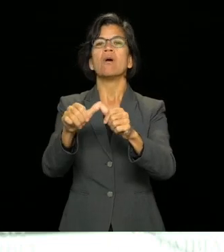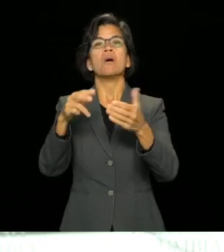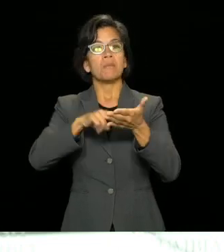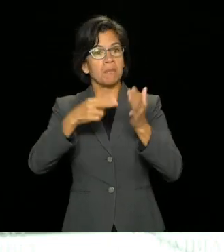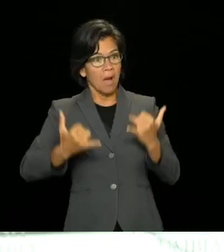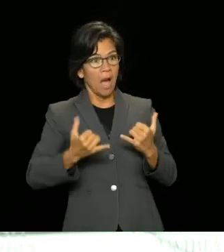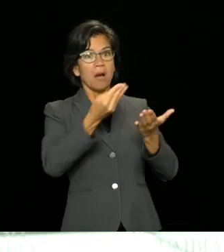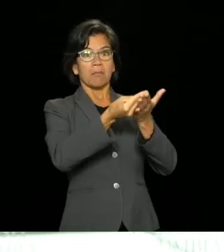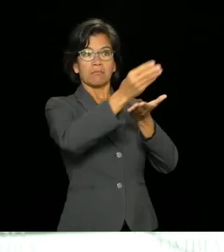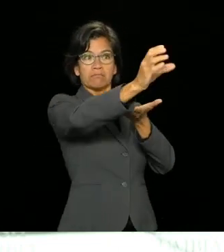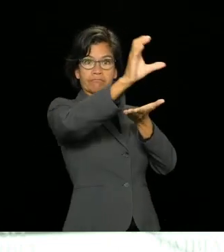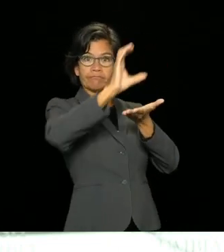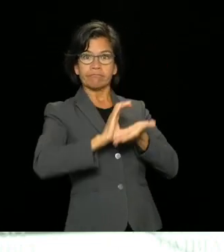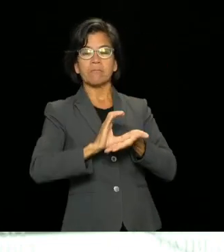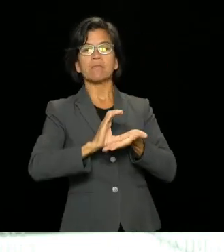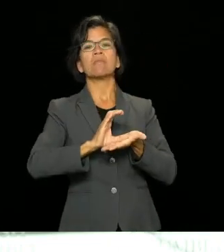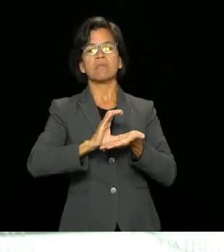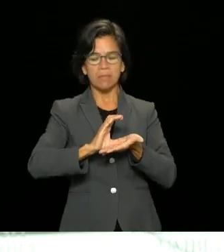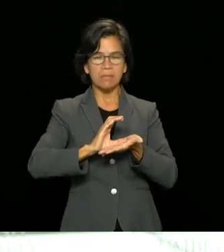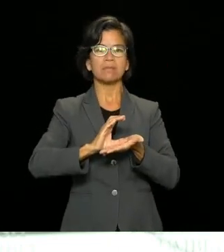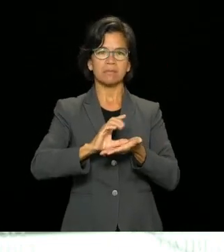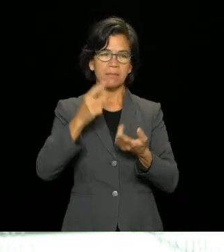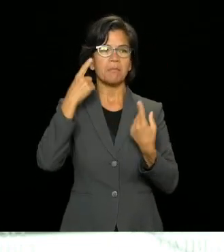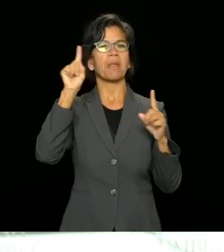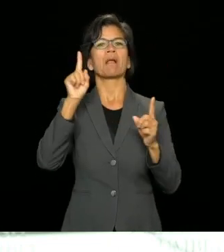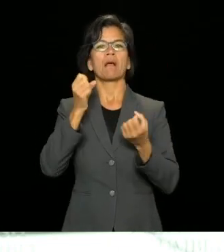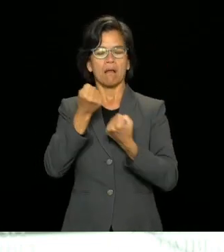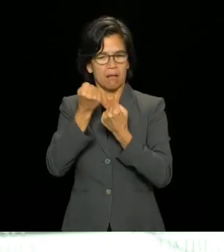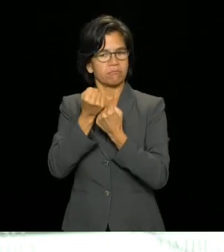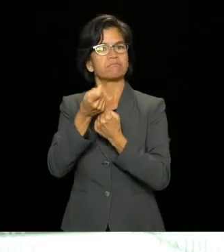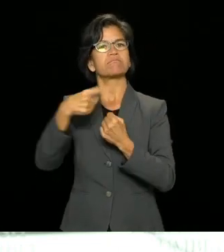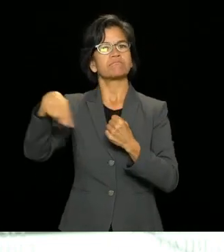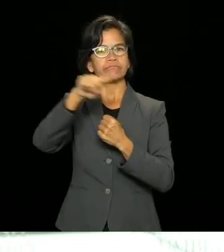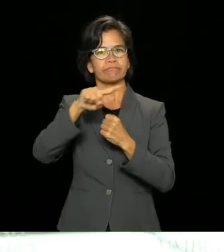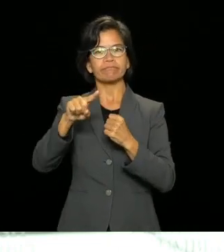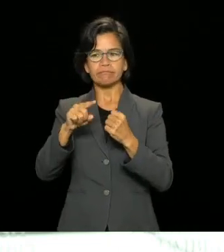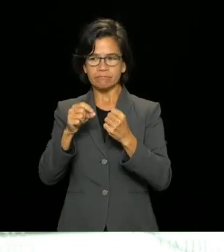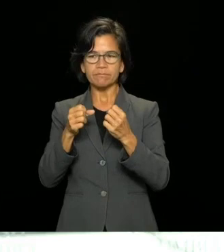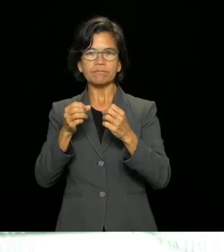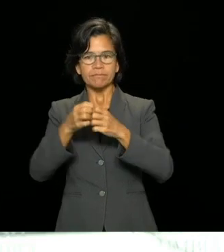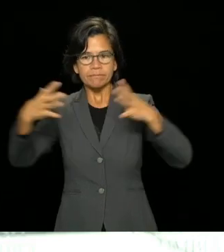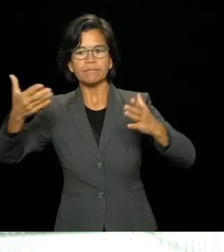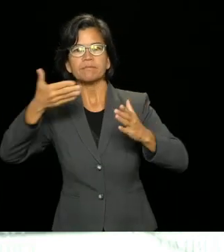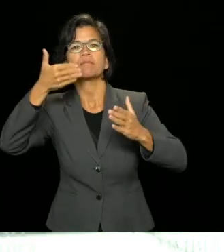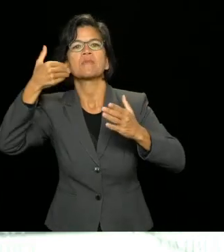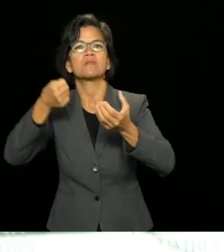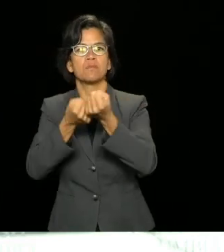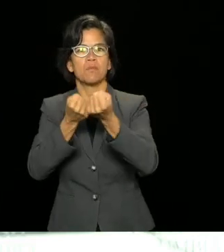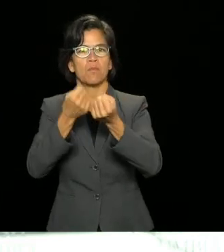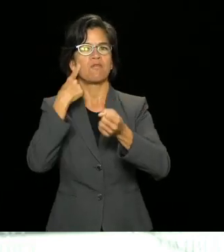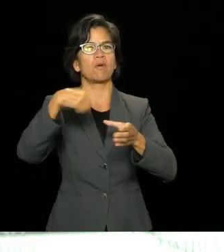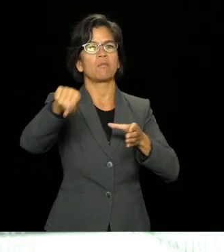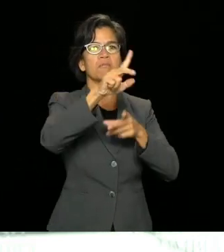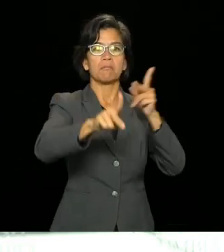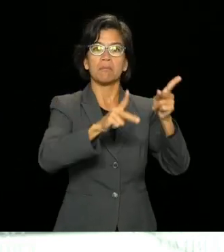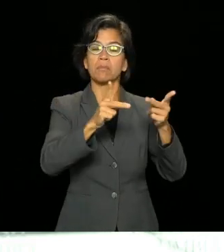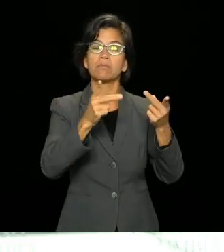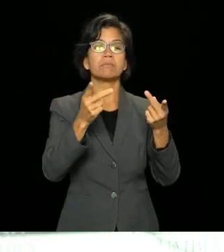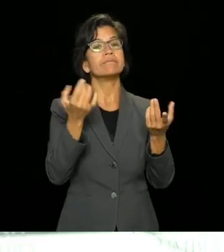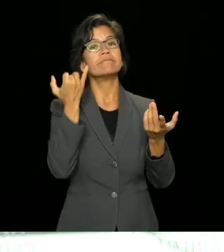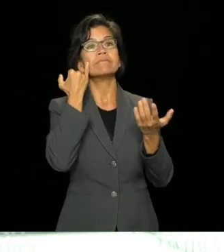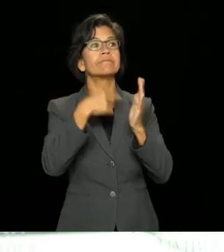fact expand emergency response services to survivors, including the provision of accompaniment to hospital,